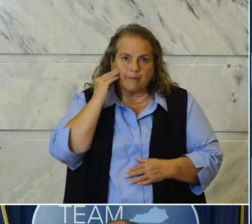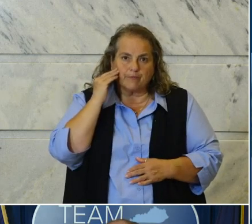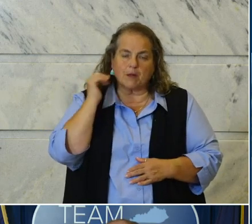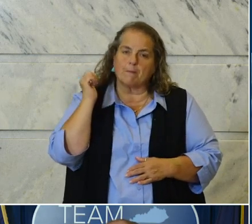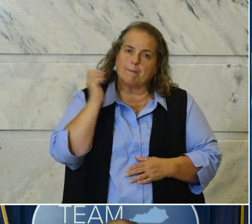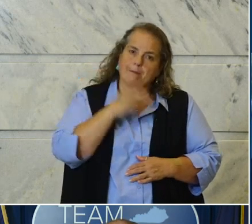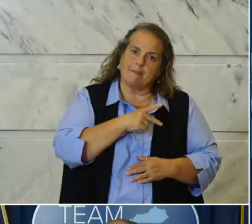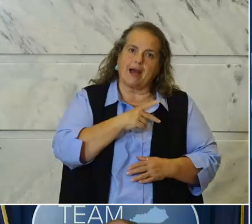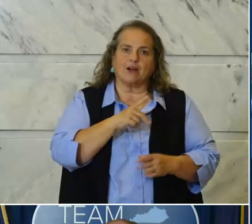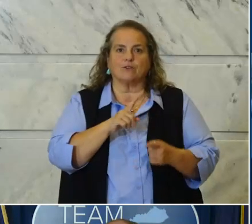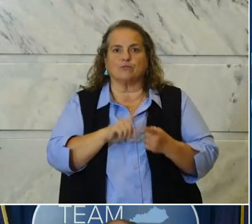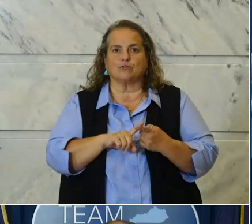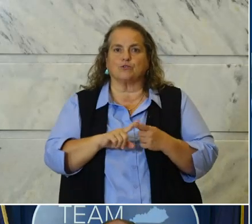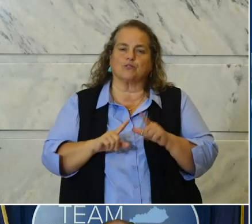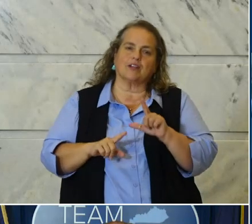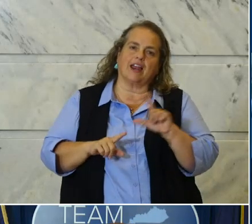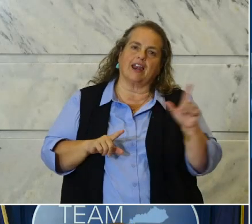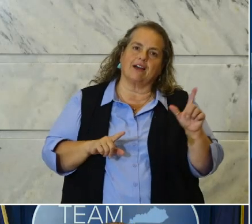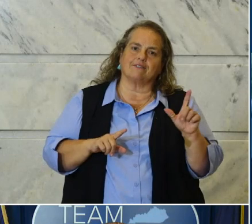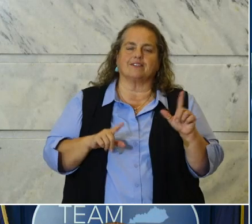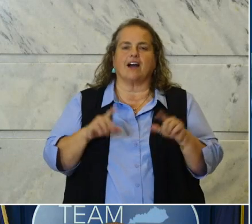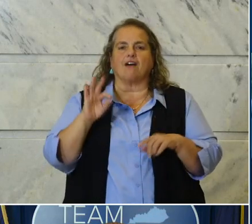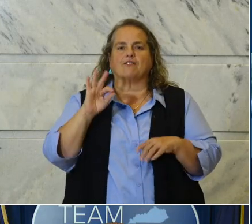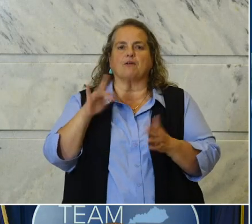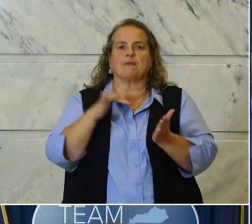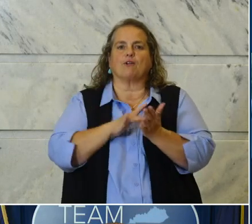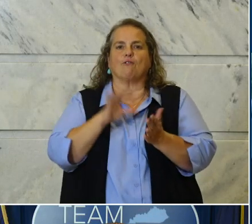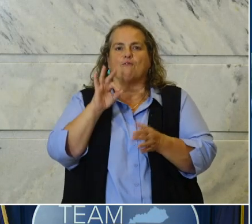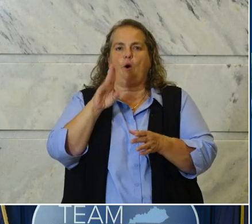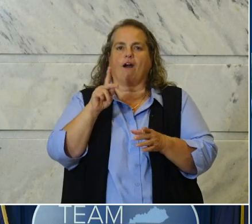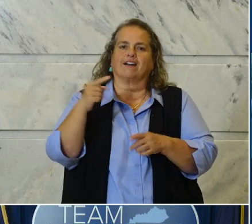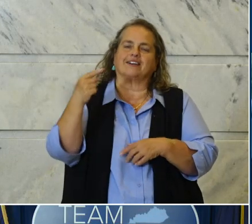to the left-hand fork, the middle fork.